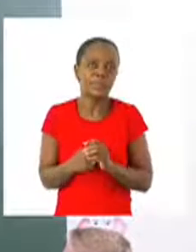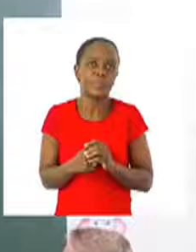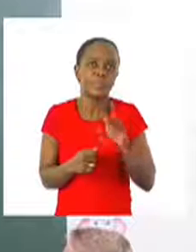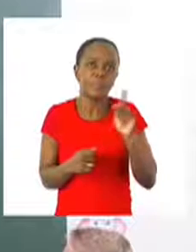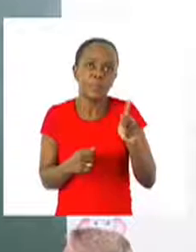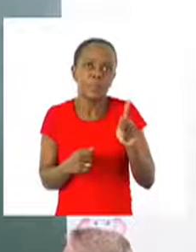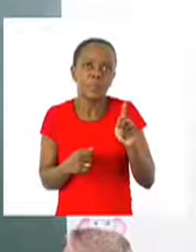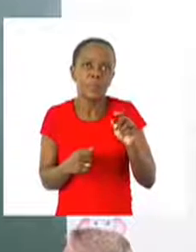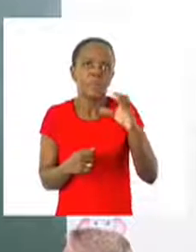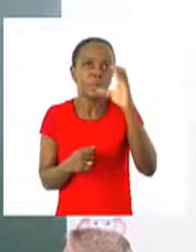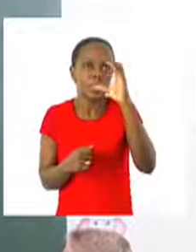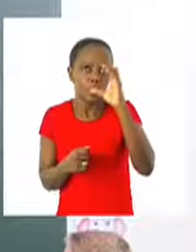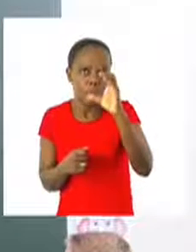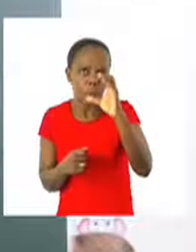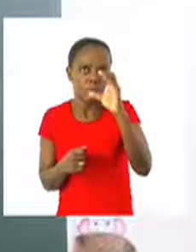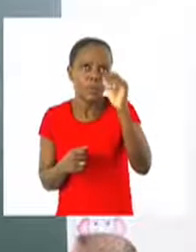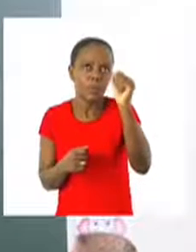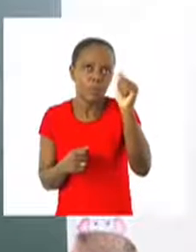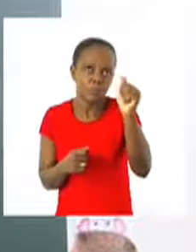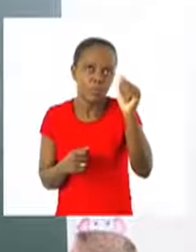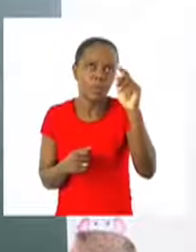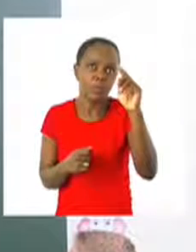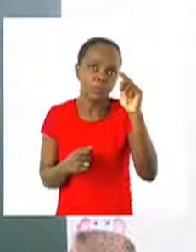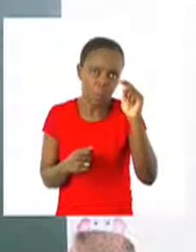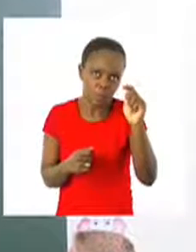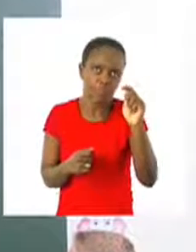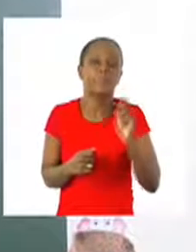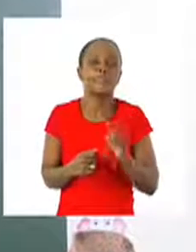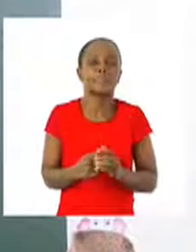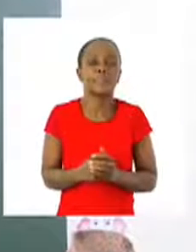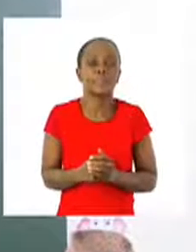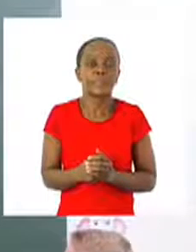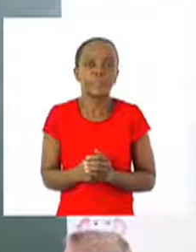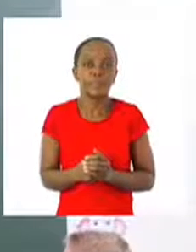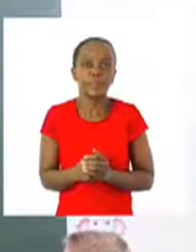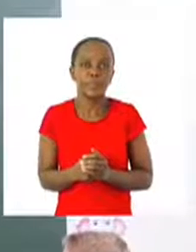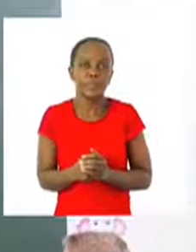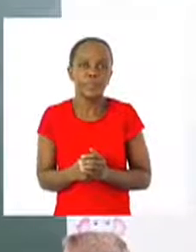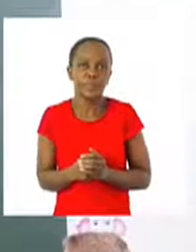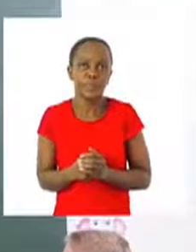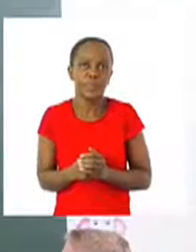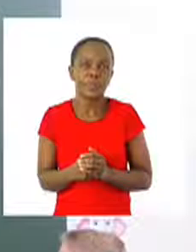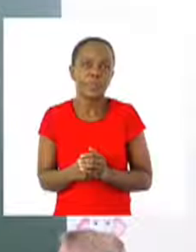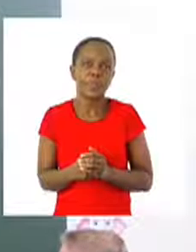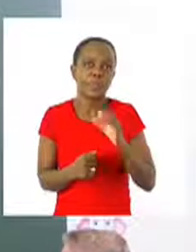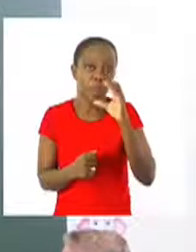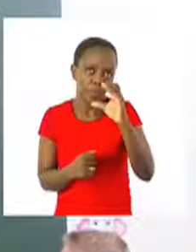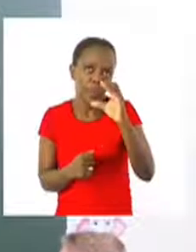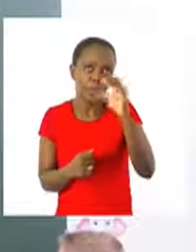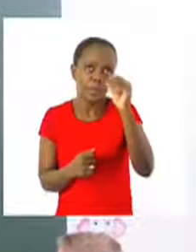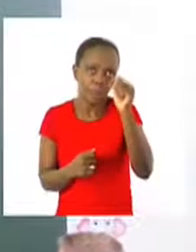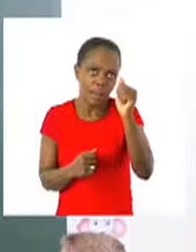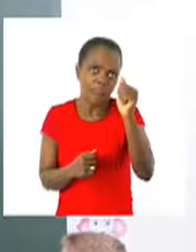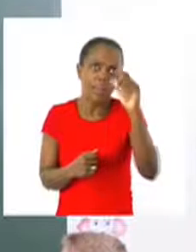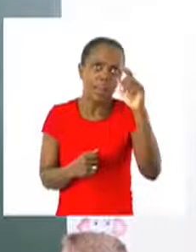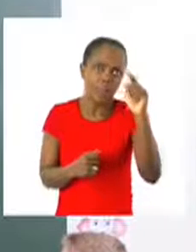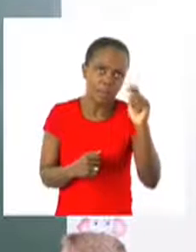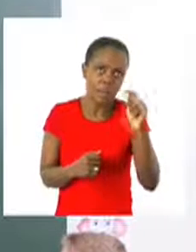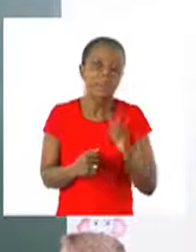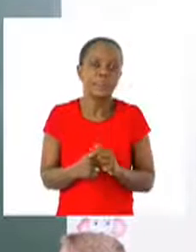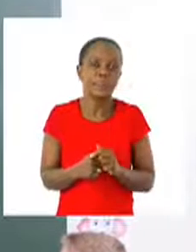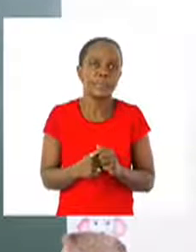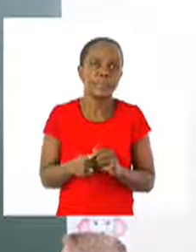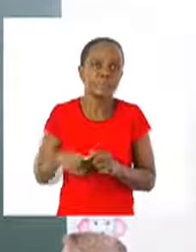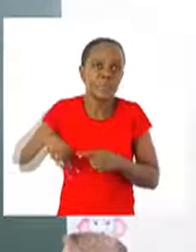K for cat. A C for cat. This reads cat. The